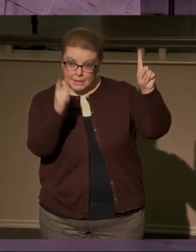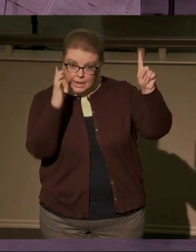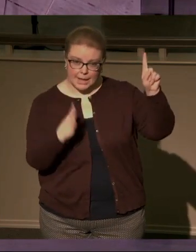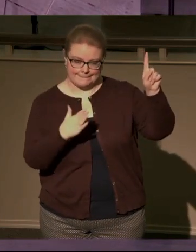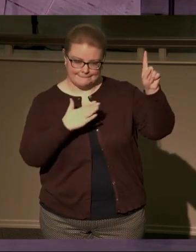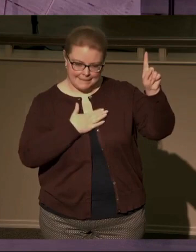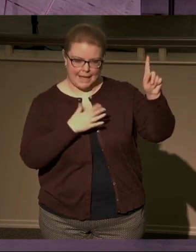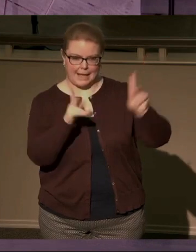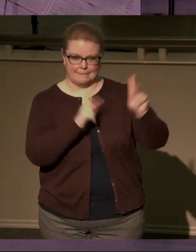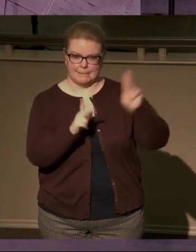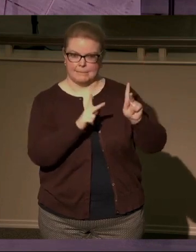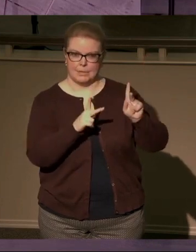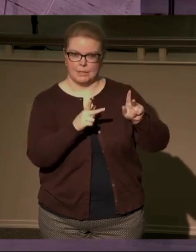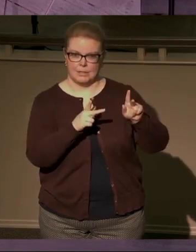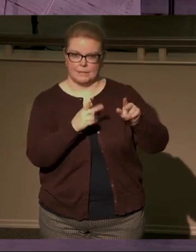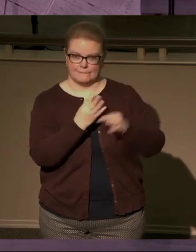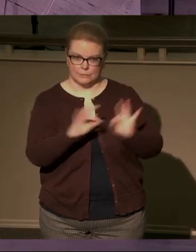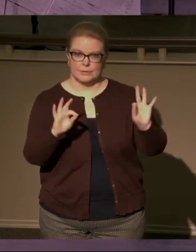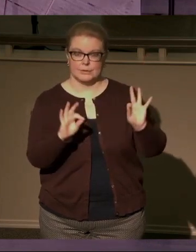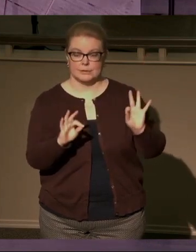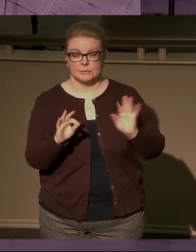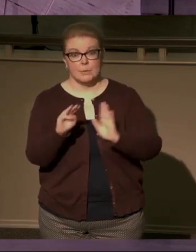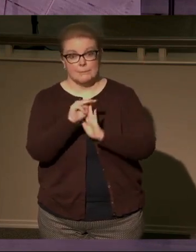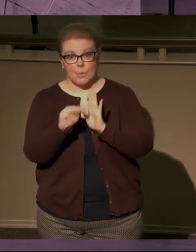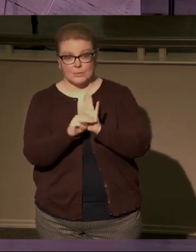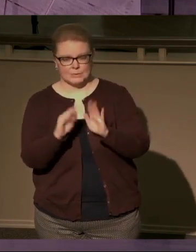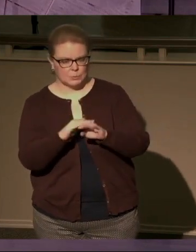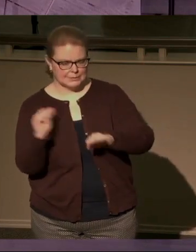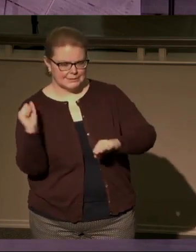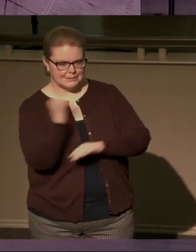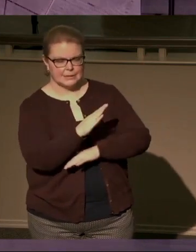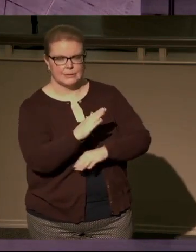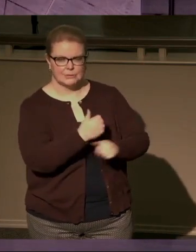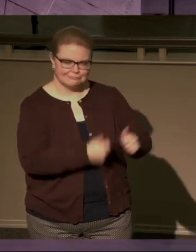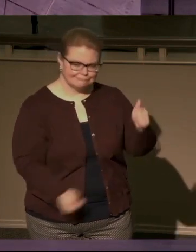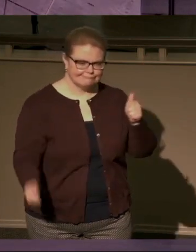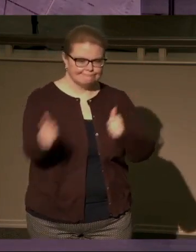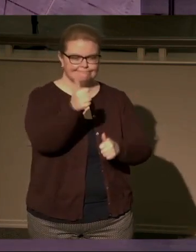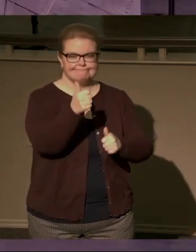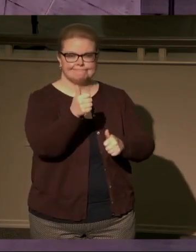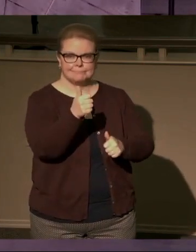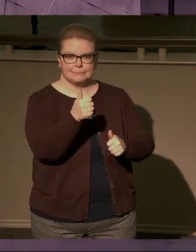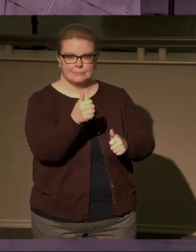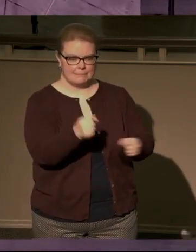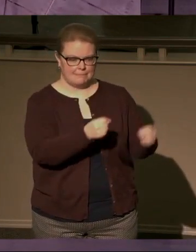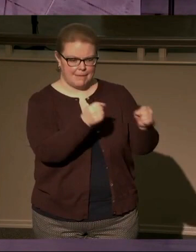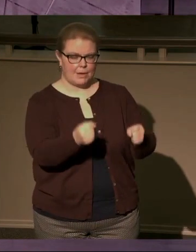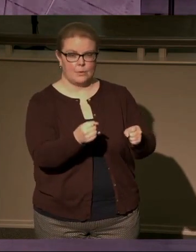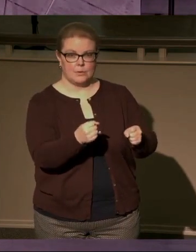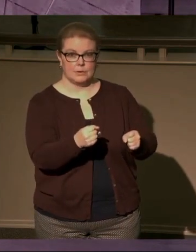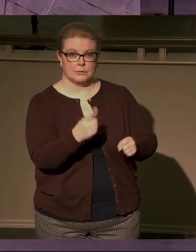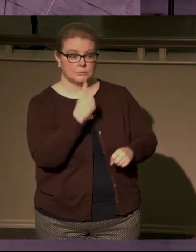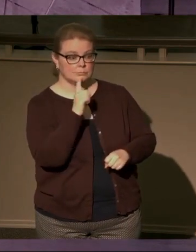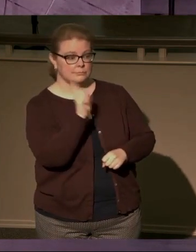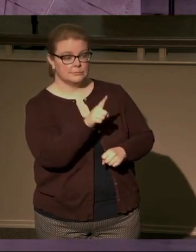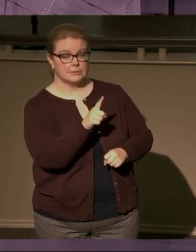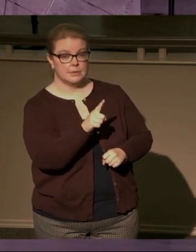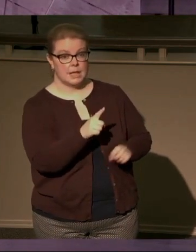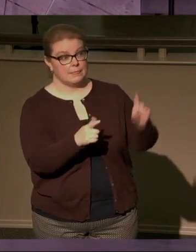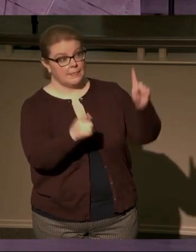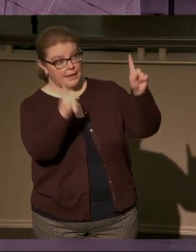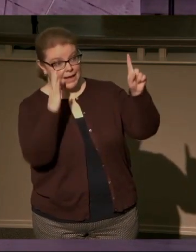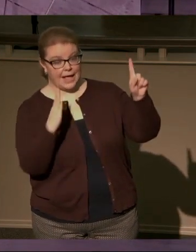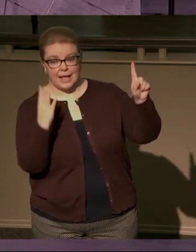Moses was sent by God to the world power of the day and said, just to flatly tell him that God says, the God of